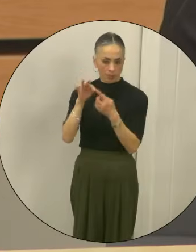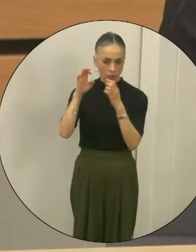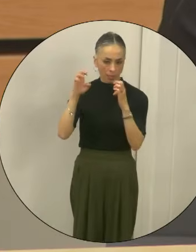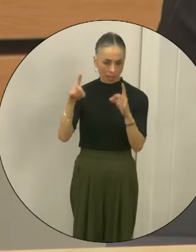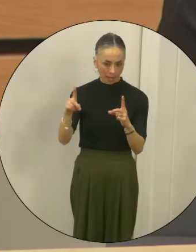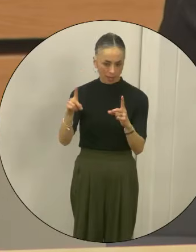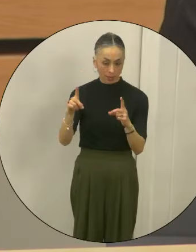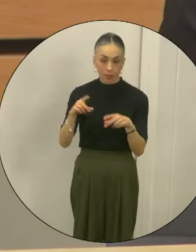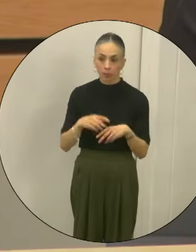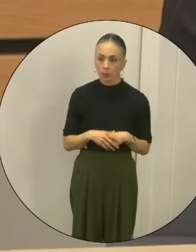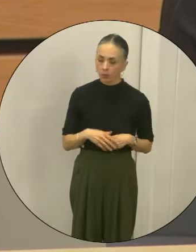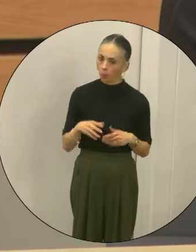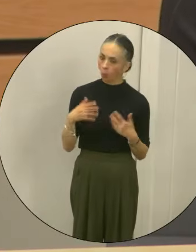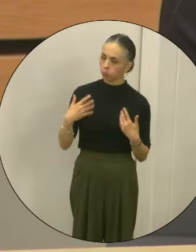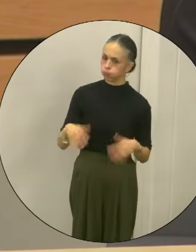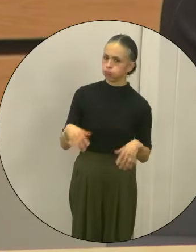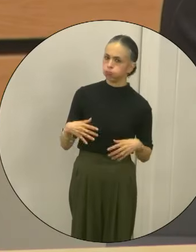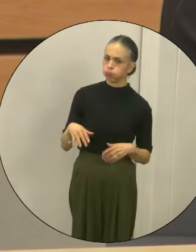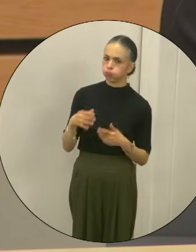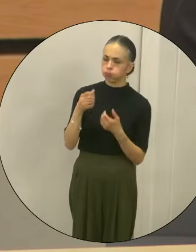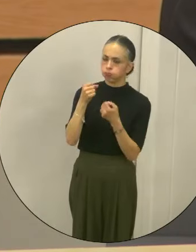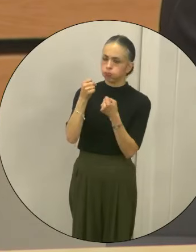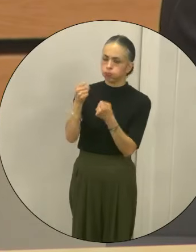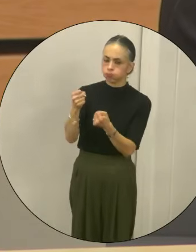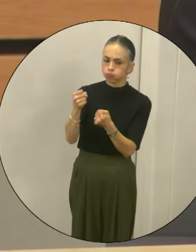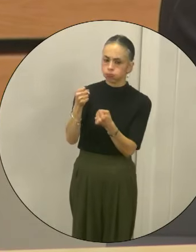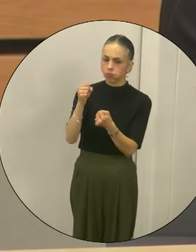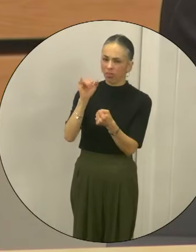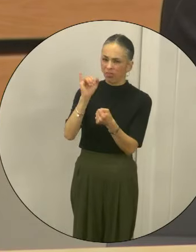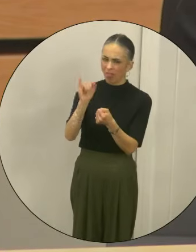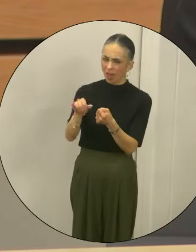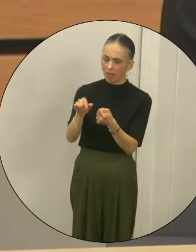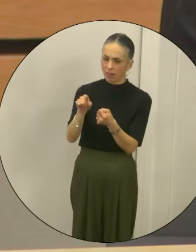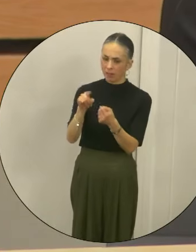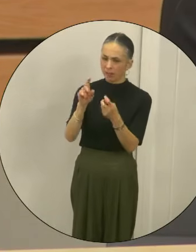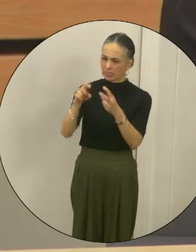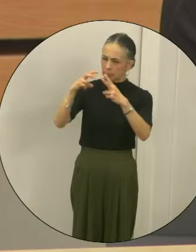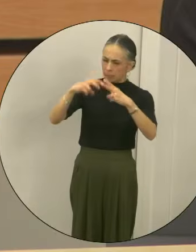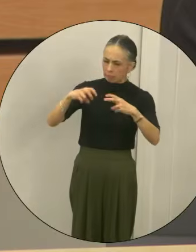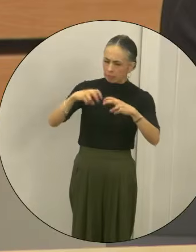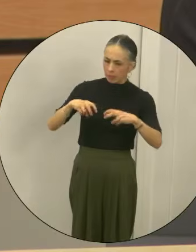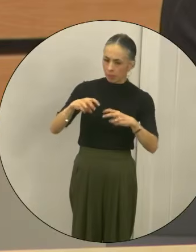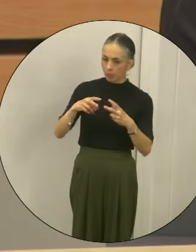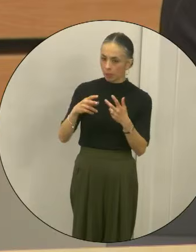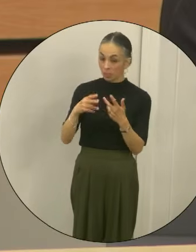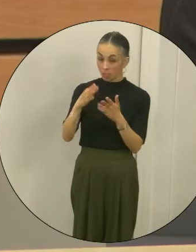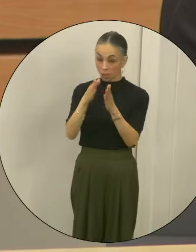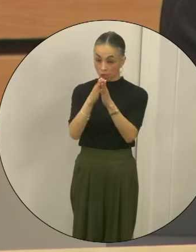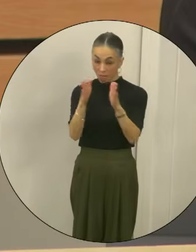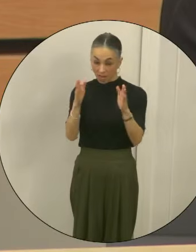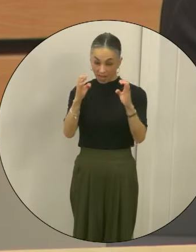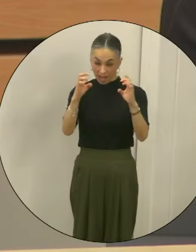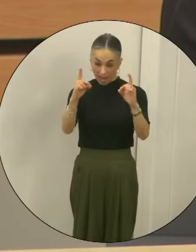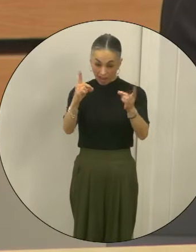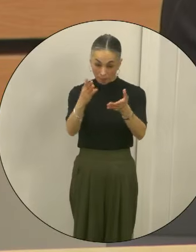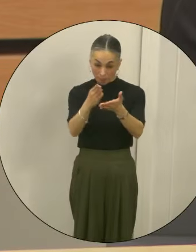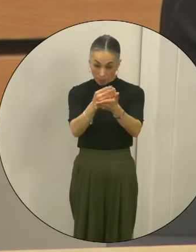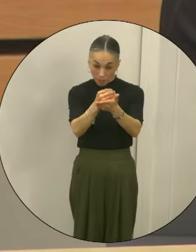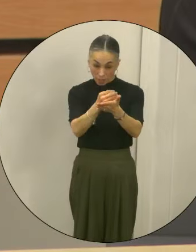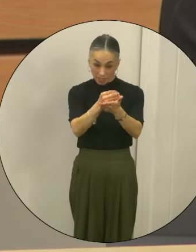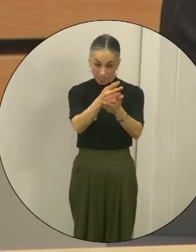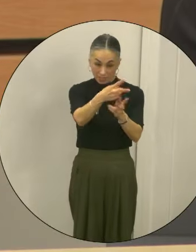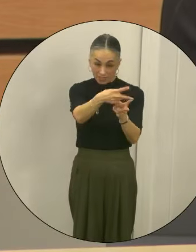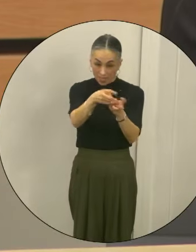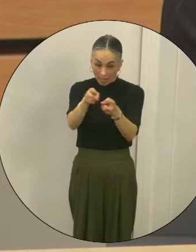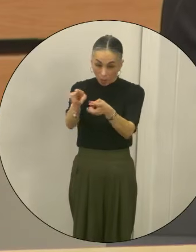that's a huge argument for us, that we need to analyze that. How much are we actually taking out from our gen ed budget, which is also, to